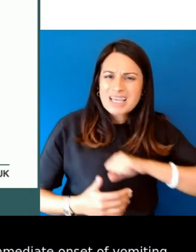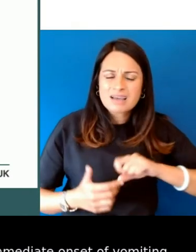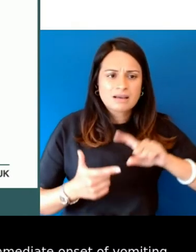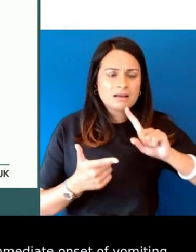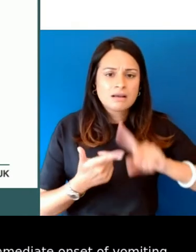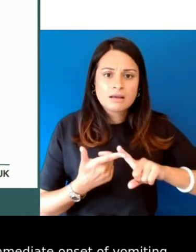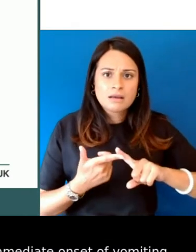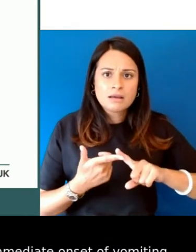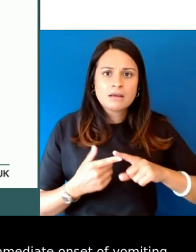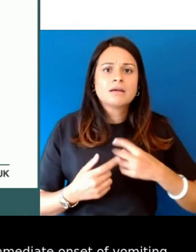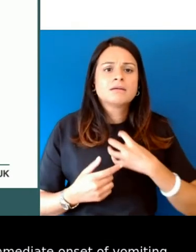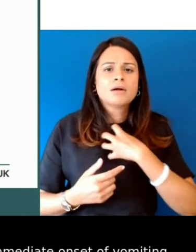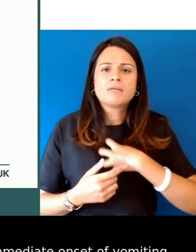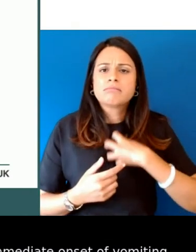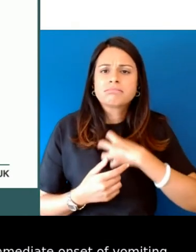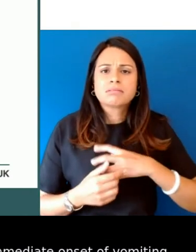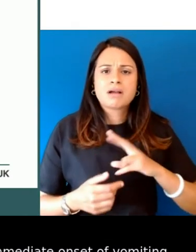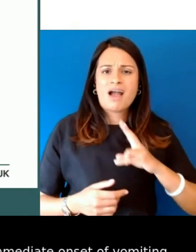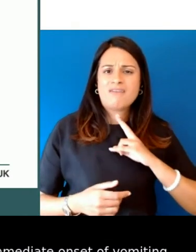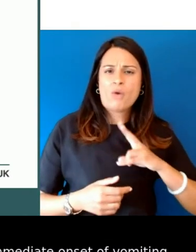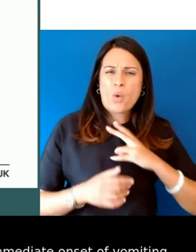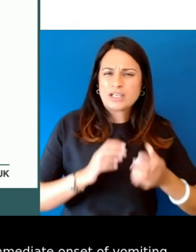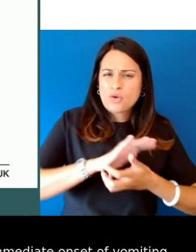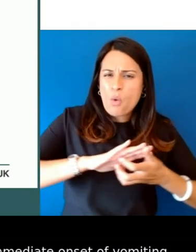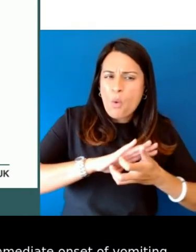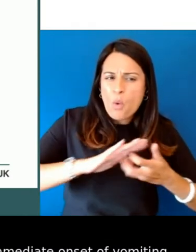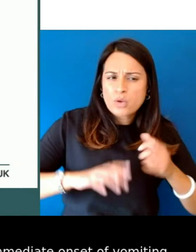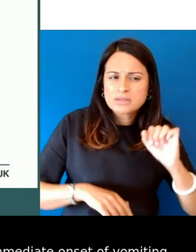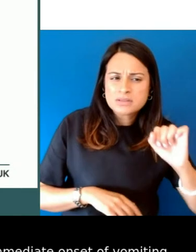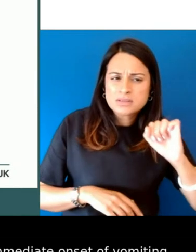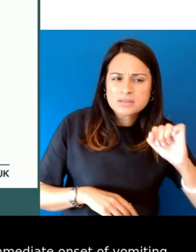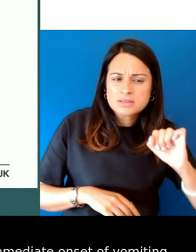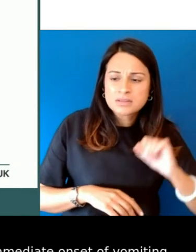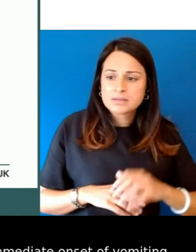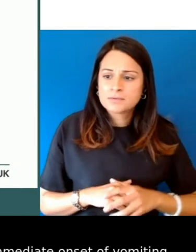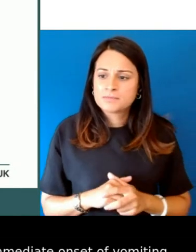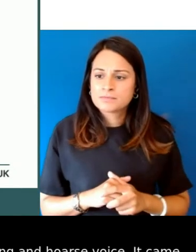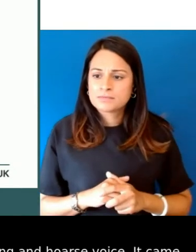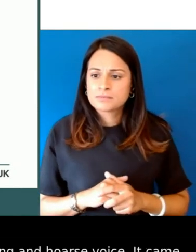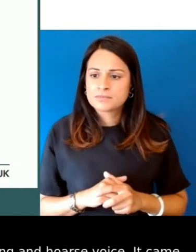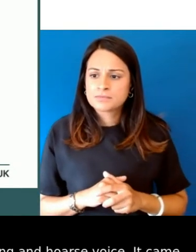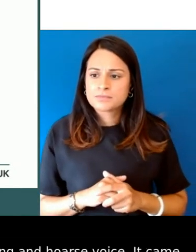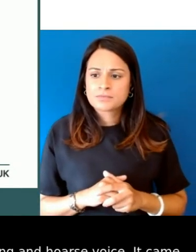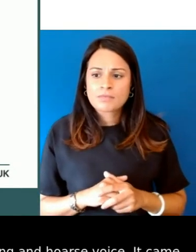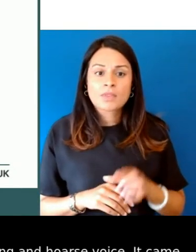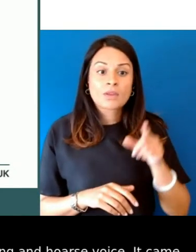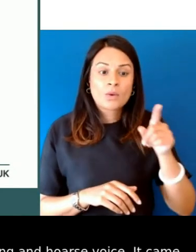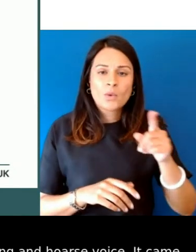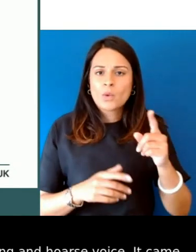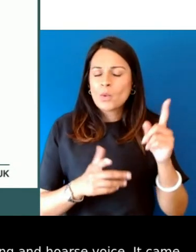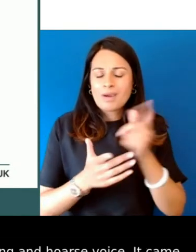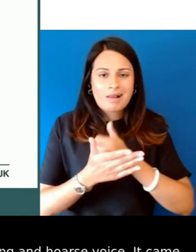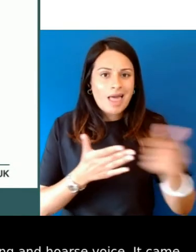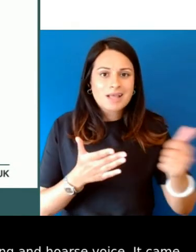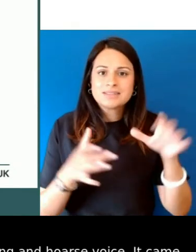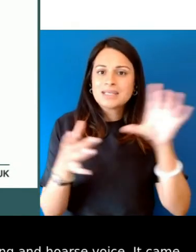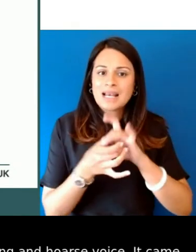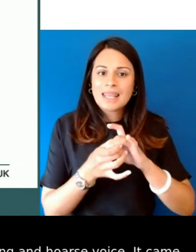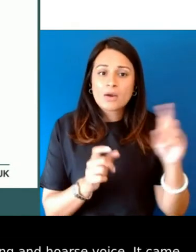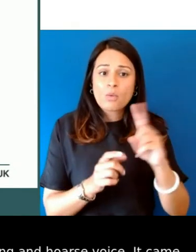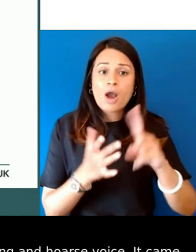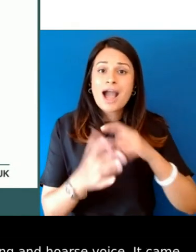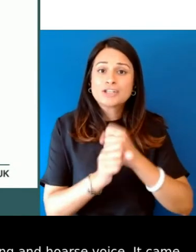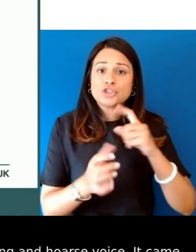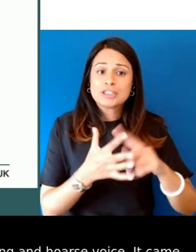horse voice it came quickly after eating it and it went quickly so that's classic by ge mediated allergy if someone's telling you their